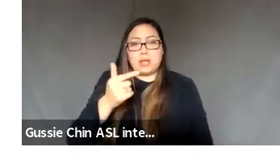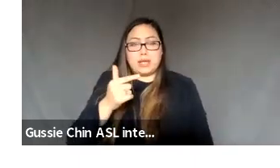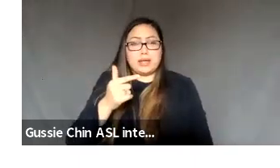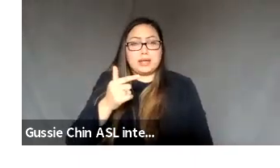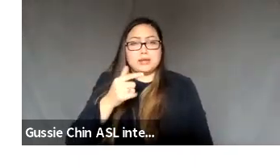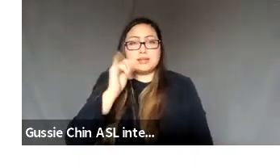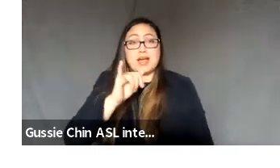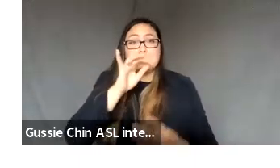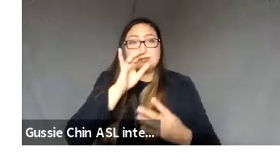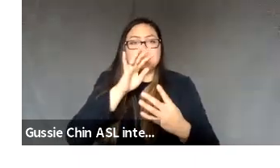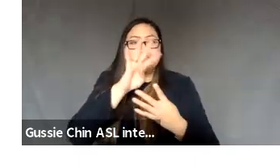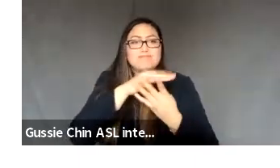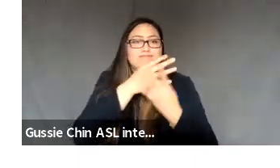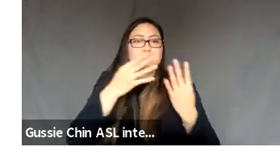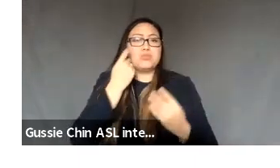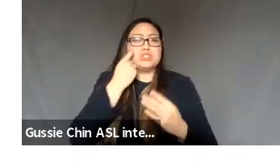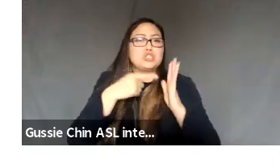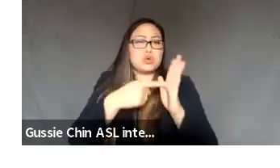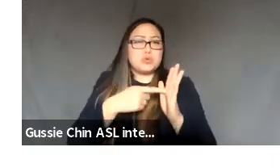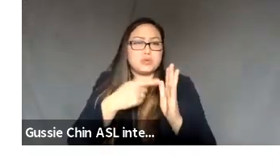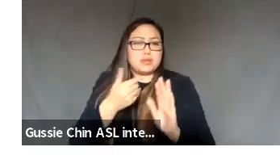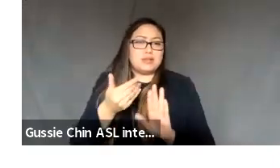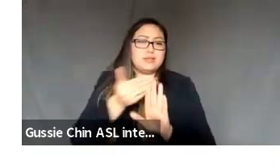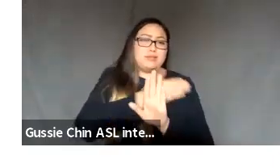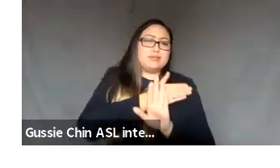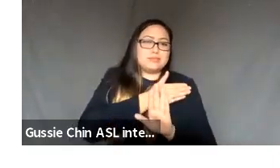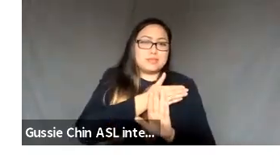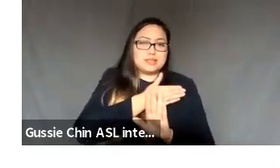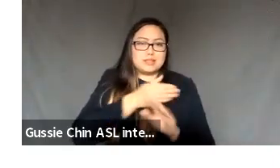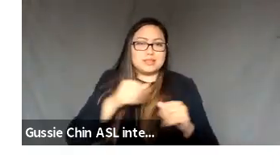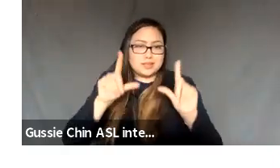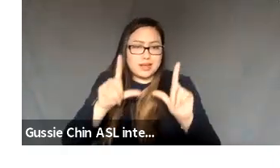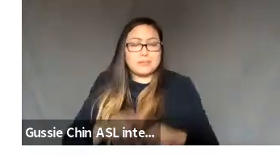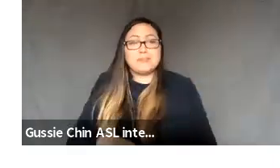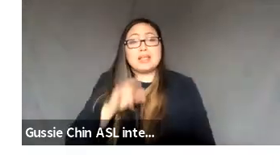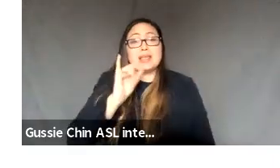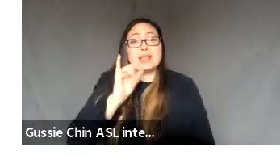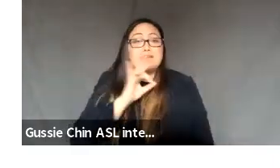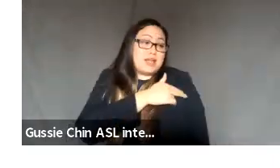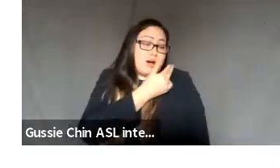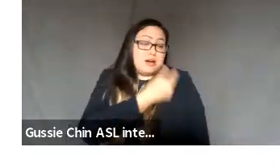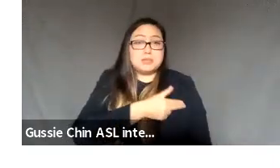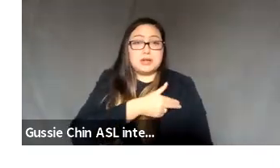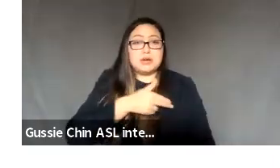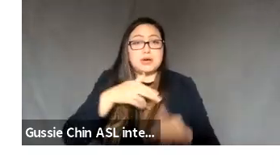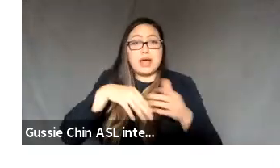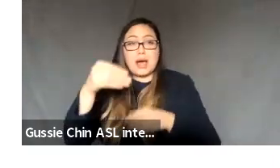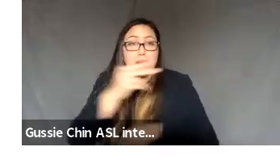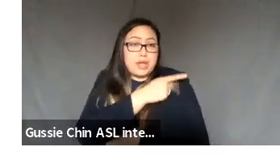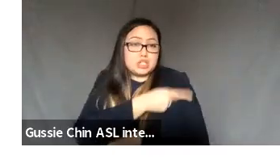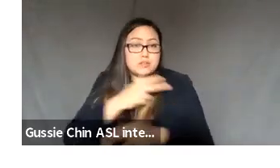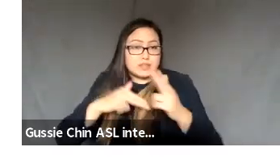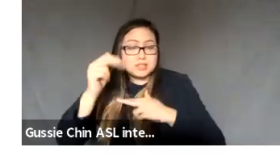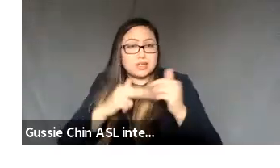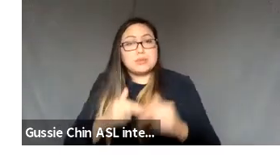slide. And so if it's a hospital outpatient facility, and we give an advisory